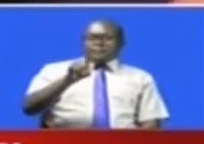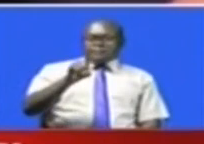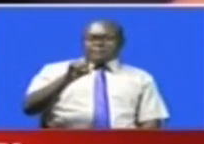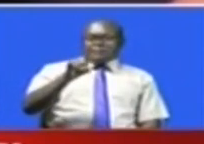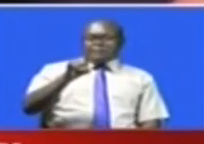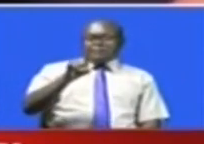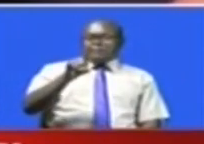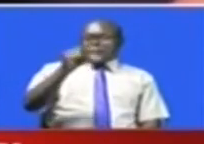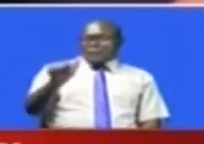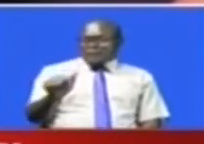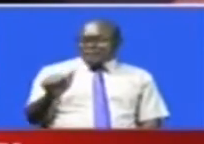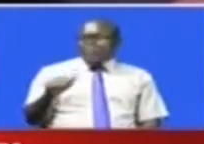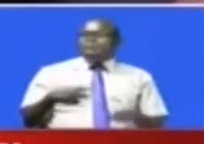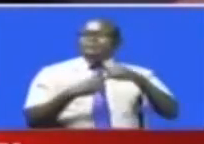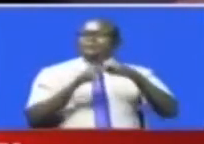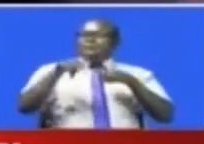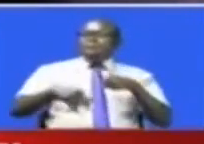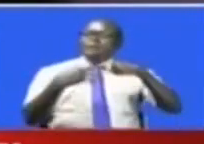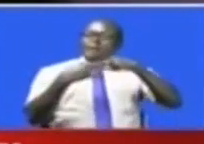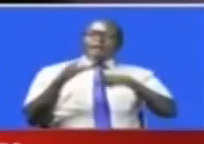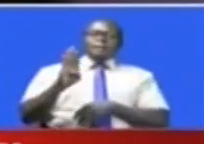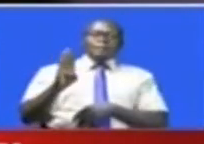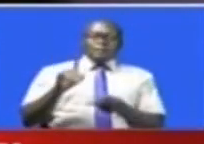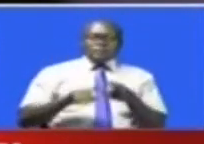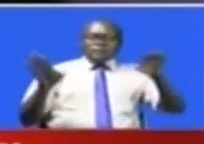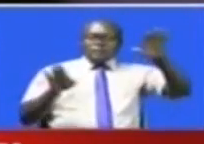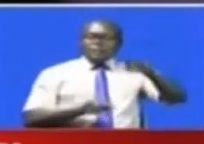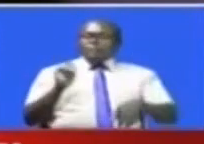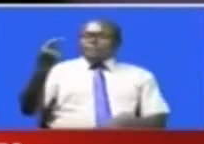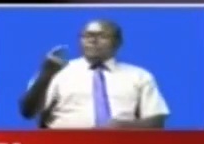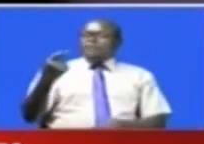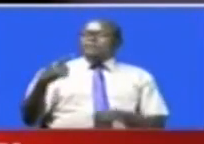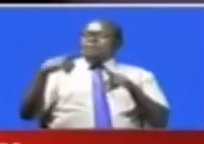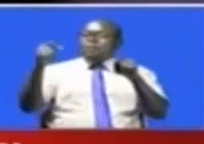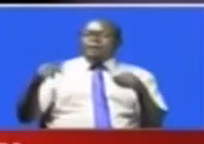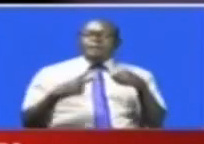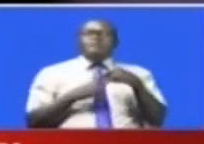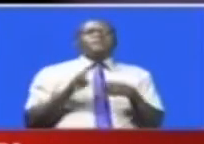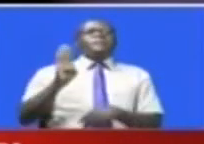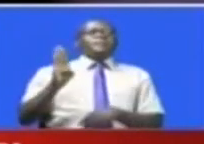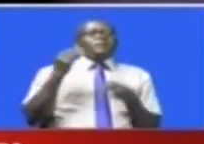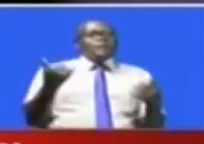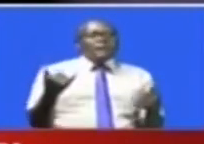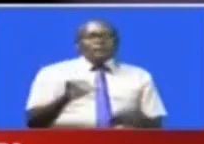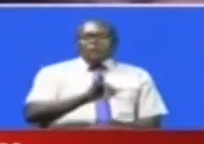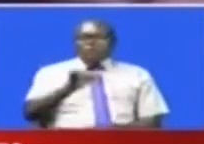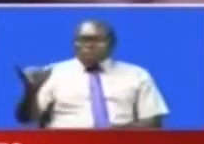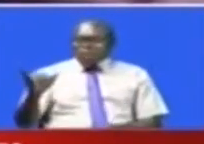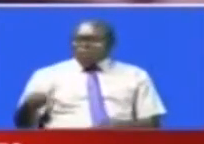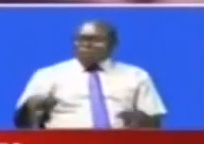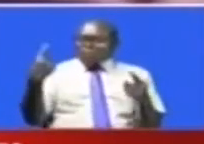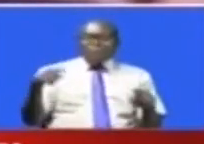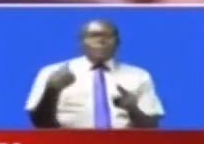Development Authority, talks of 7.8 billion. The deputy president talks of 7 billion. Now, those